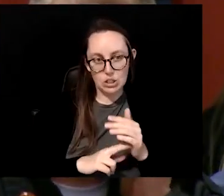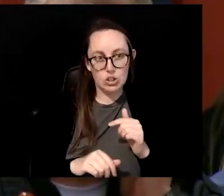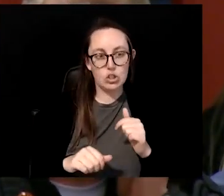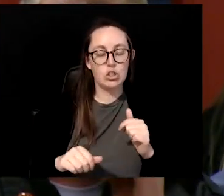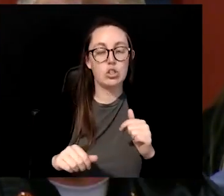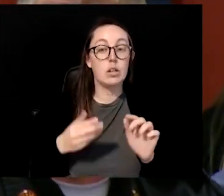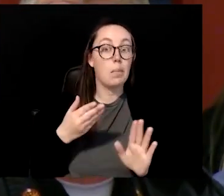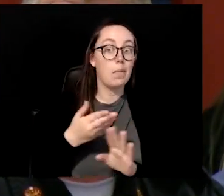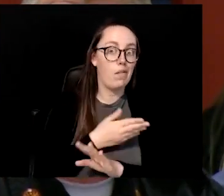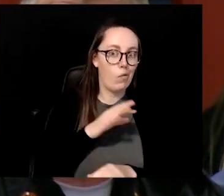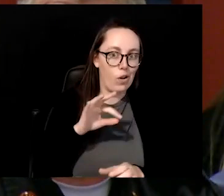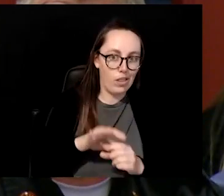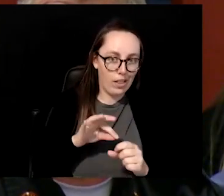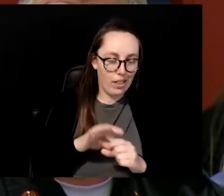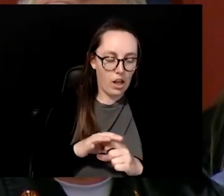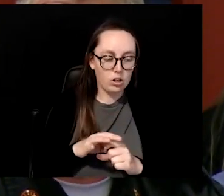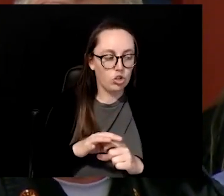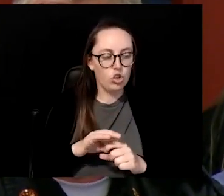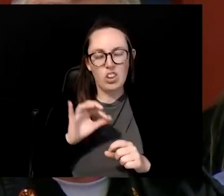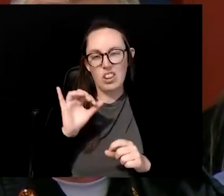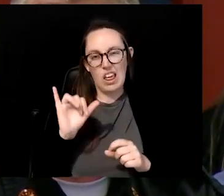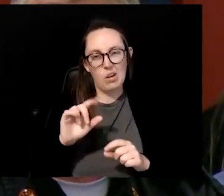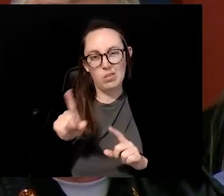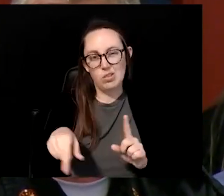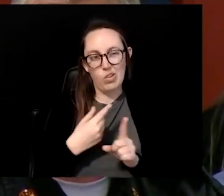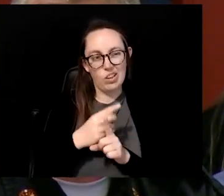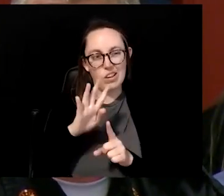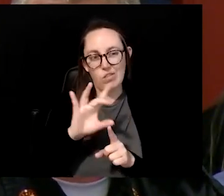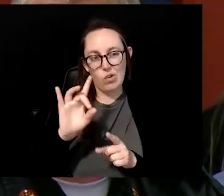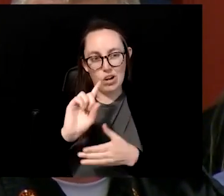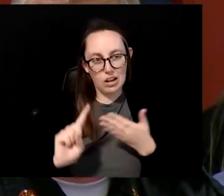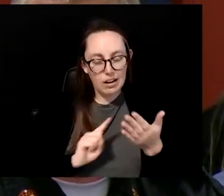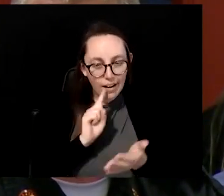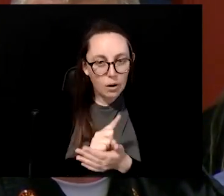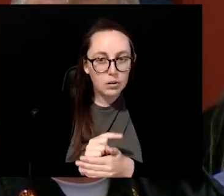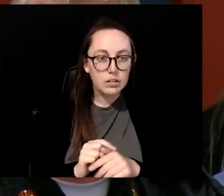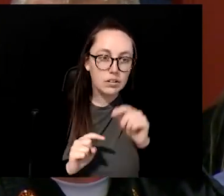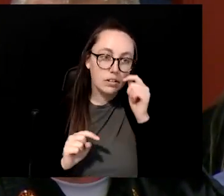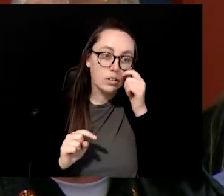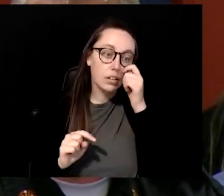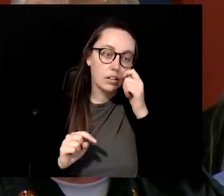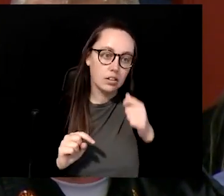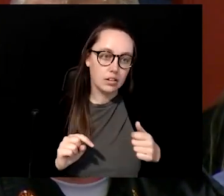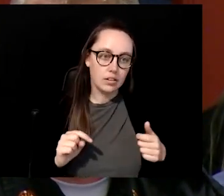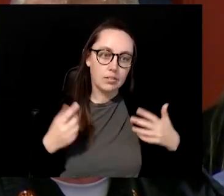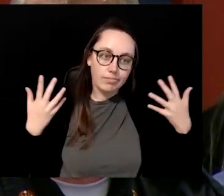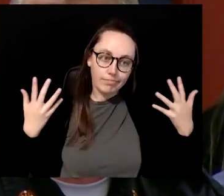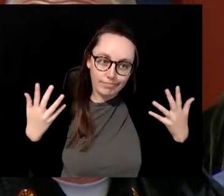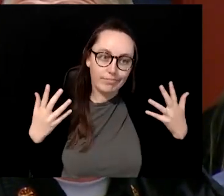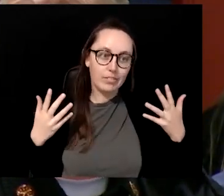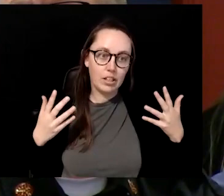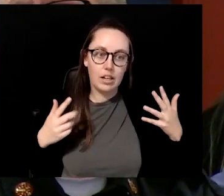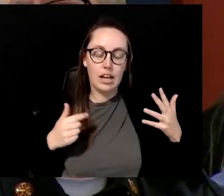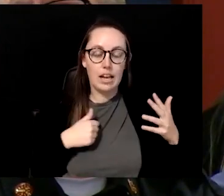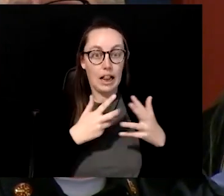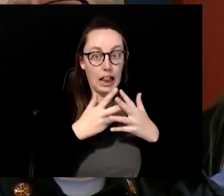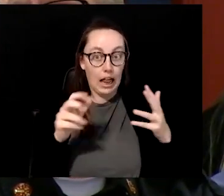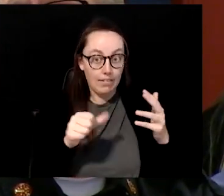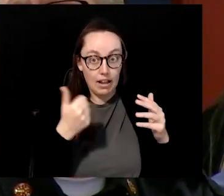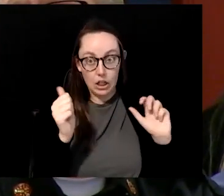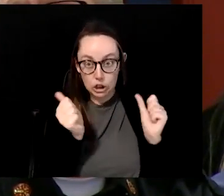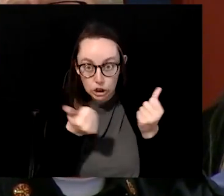that was uh given all other uh challenges on my time that was what we managed to do